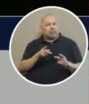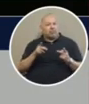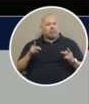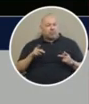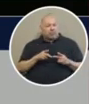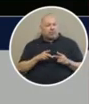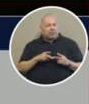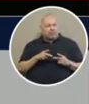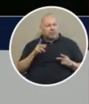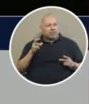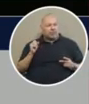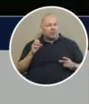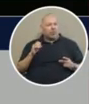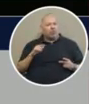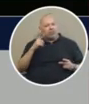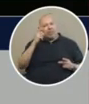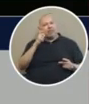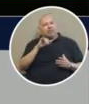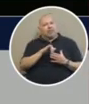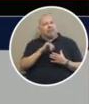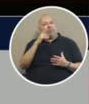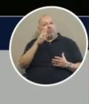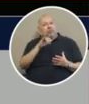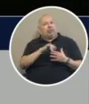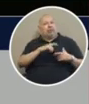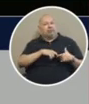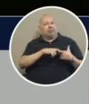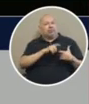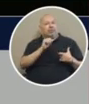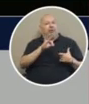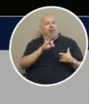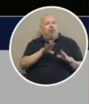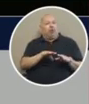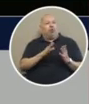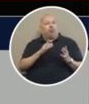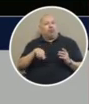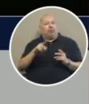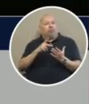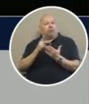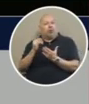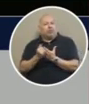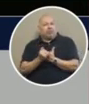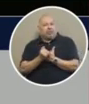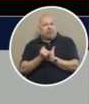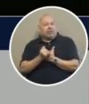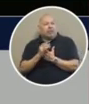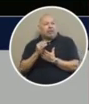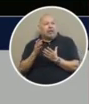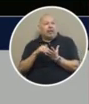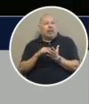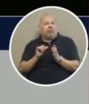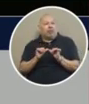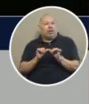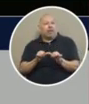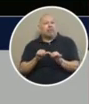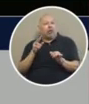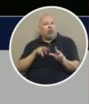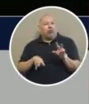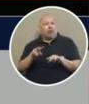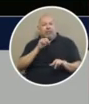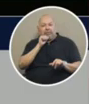positions due to the suspension of the opening for those projects. And then we're continuing to look